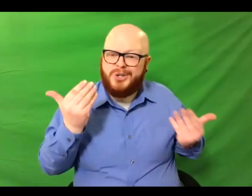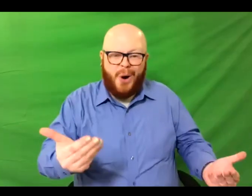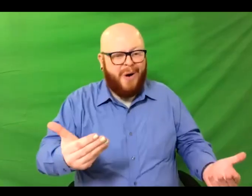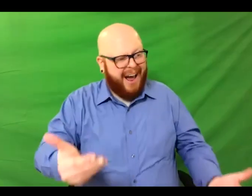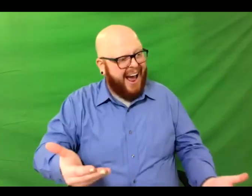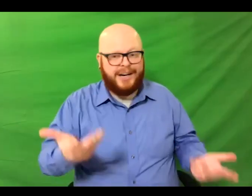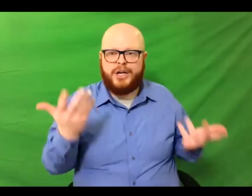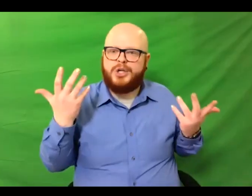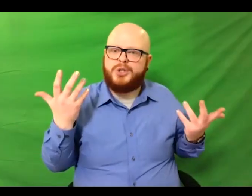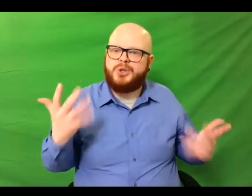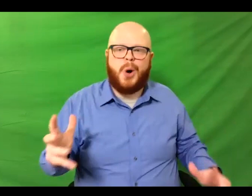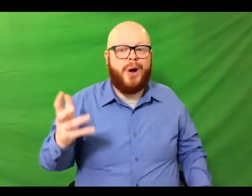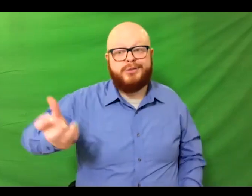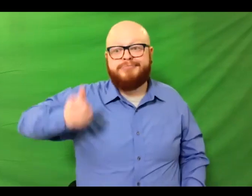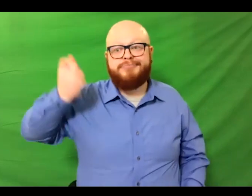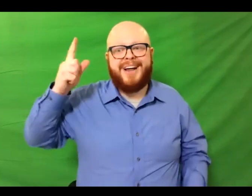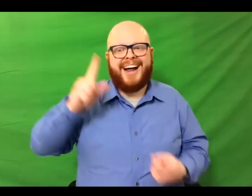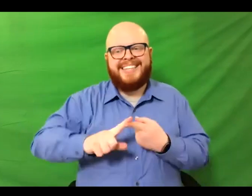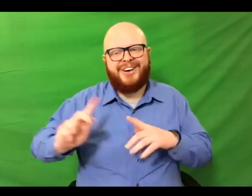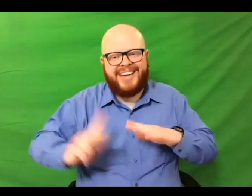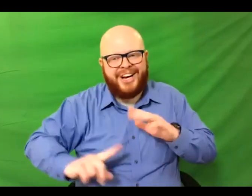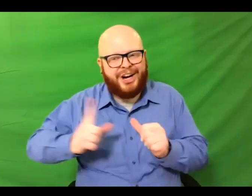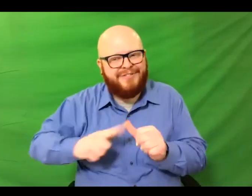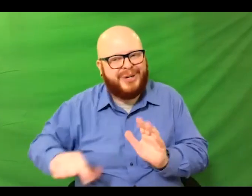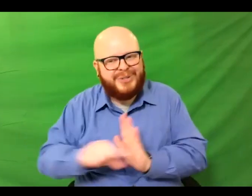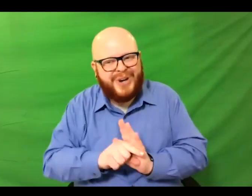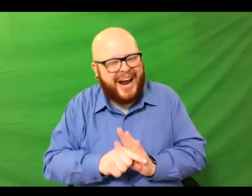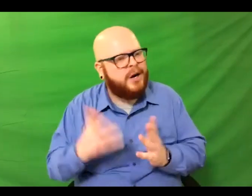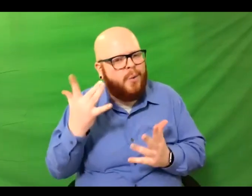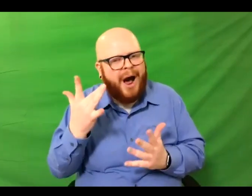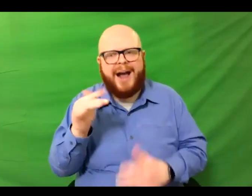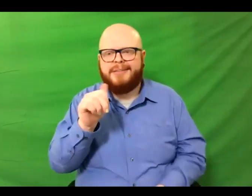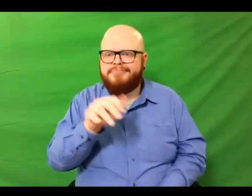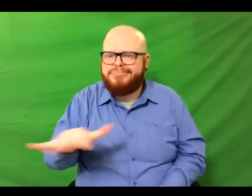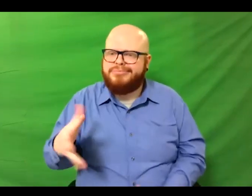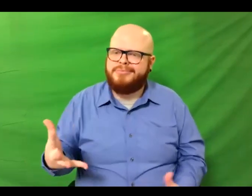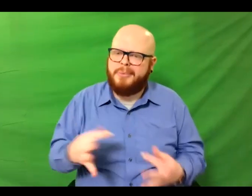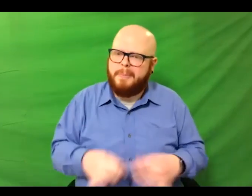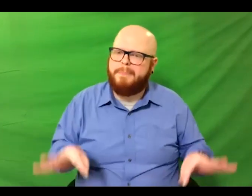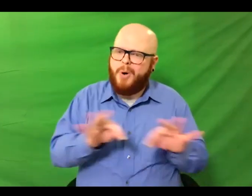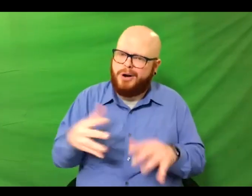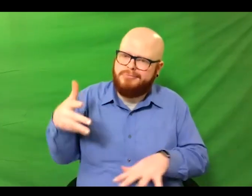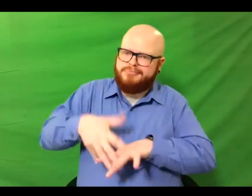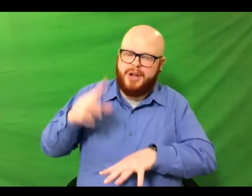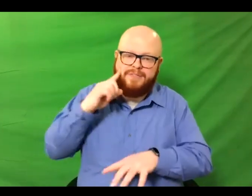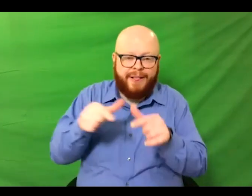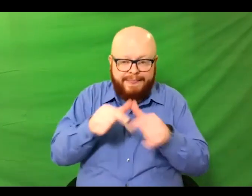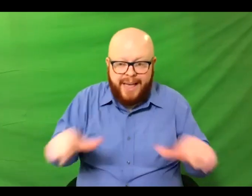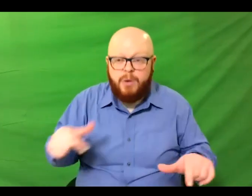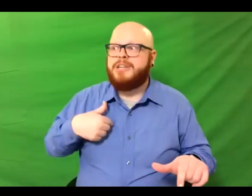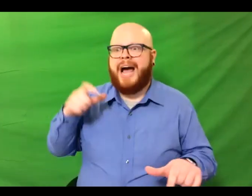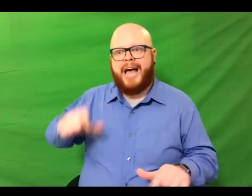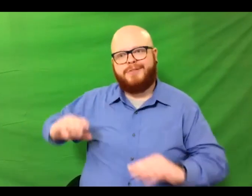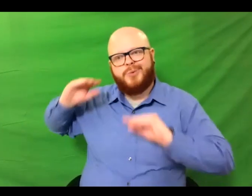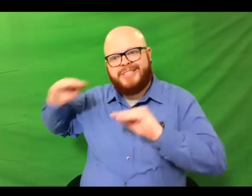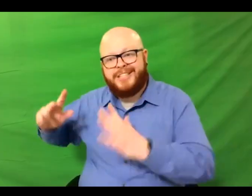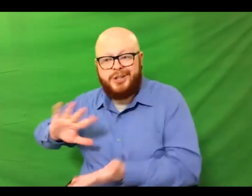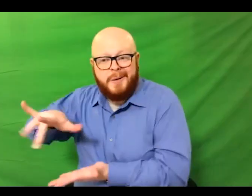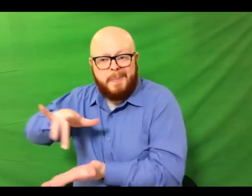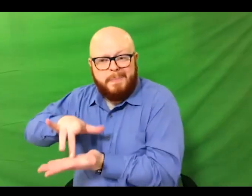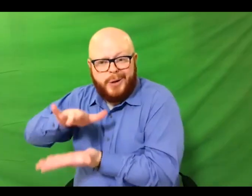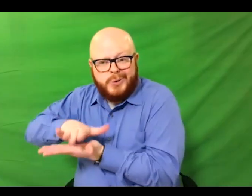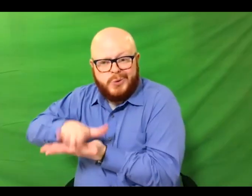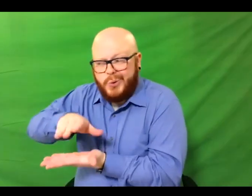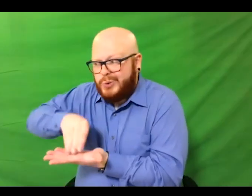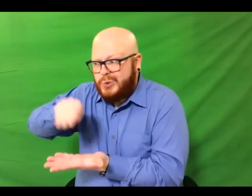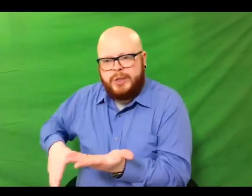kindergarten, first grade. I've also had to go back with middle schoolers that weren't fluently finger reading or finger spelling. I've had deaf and hard of hearing middle